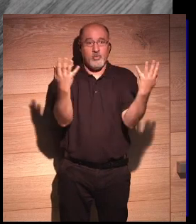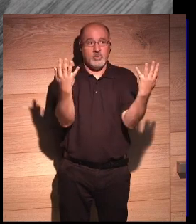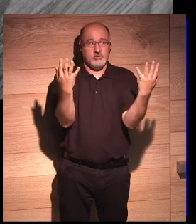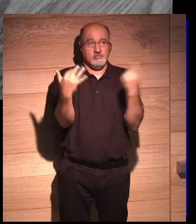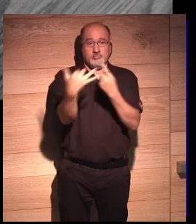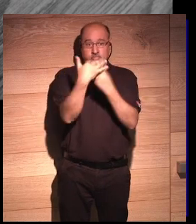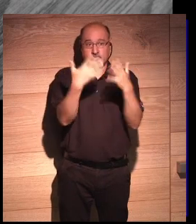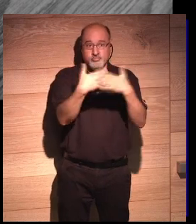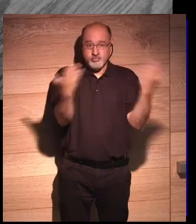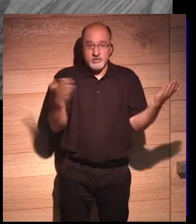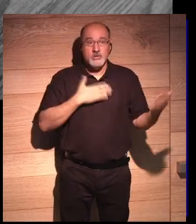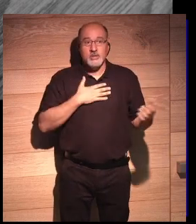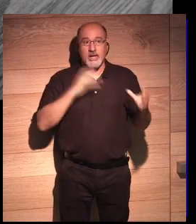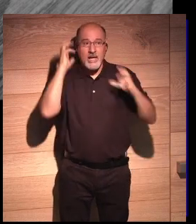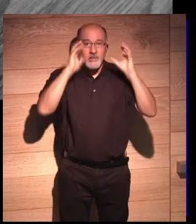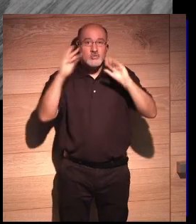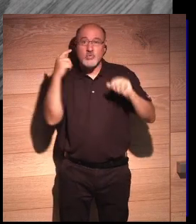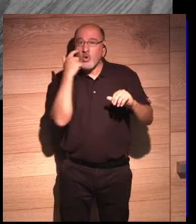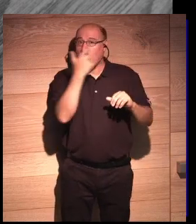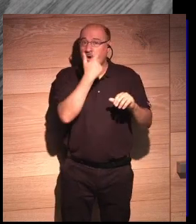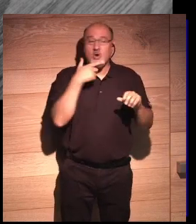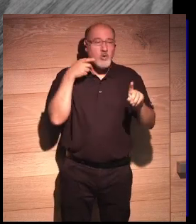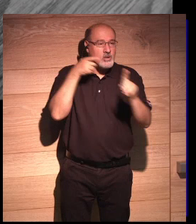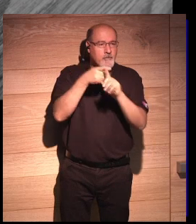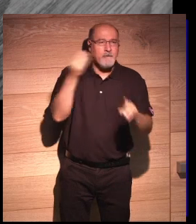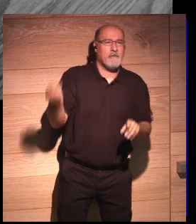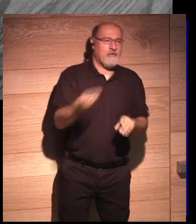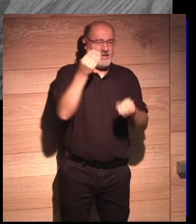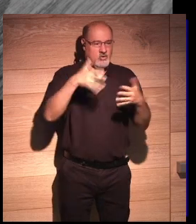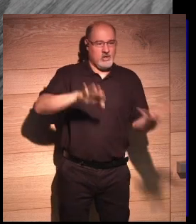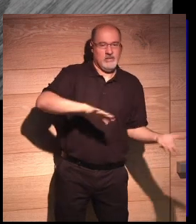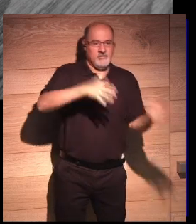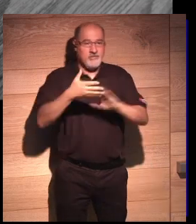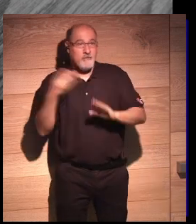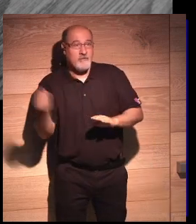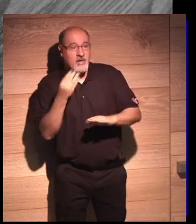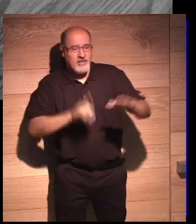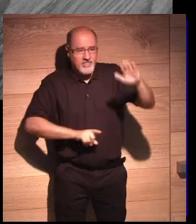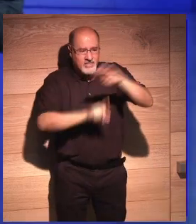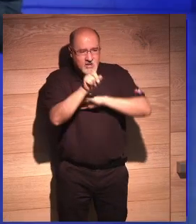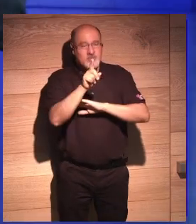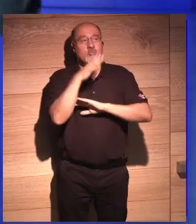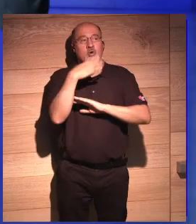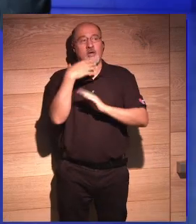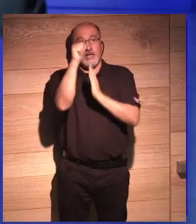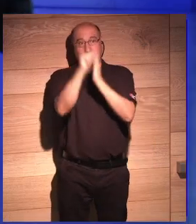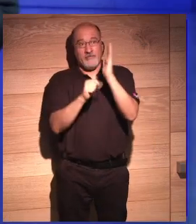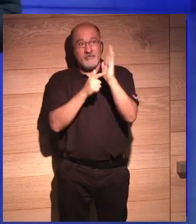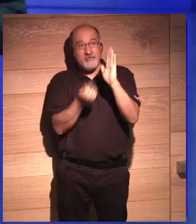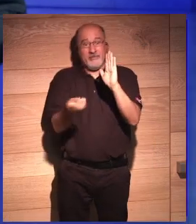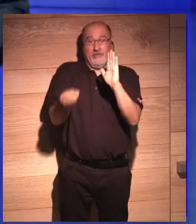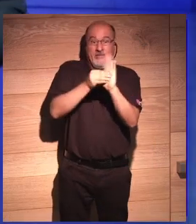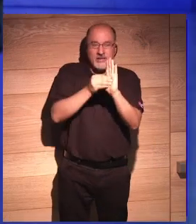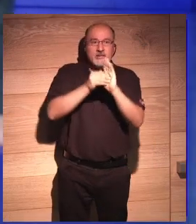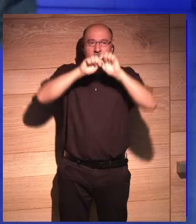thought, how could we improve this? And so we developed a scent device and a scent track that deployed smells of the